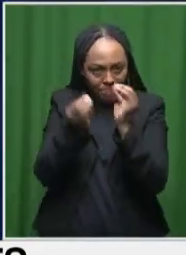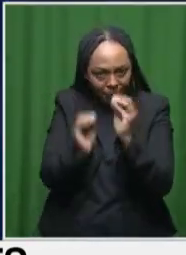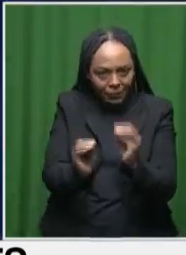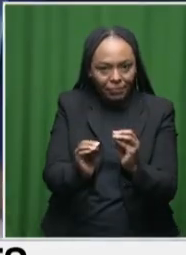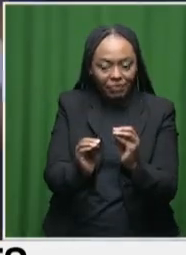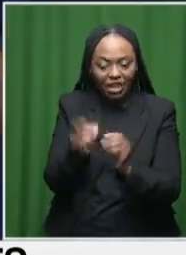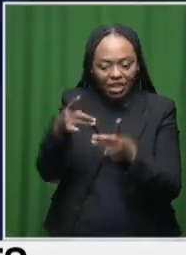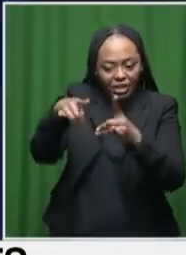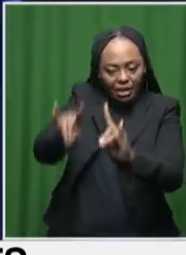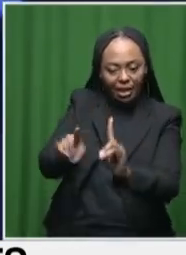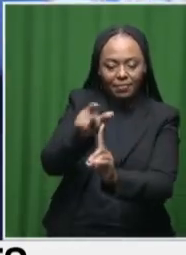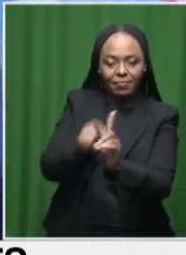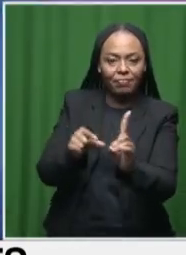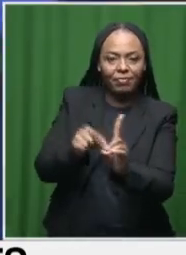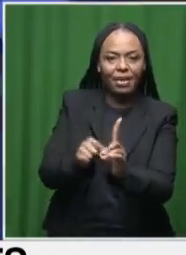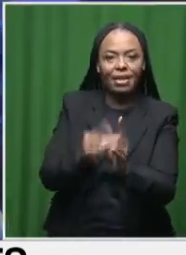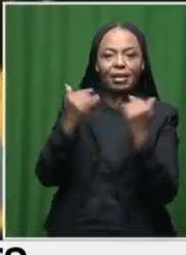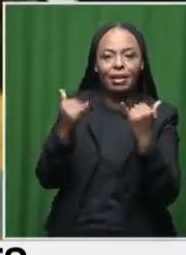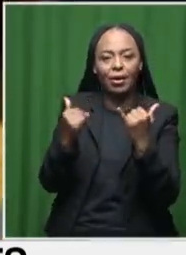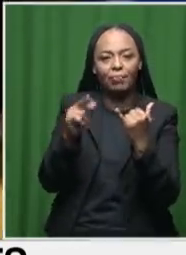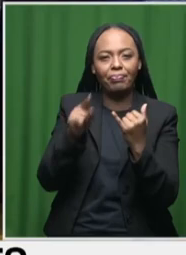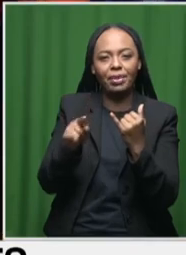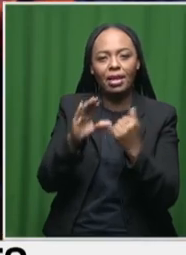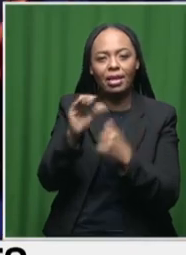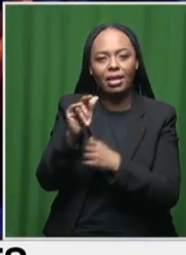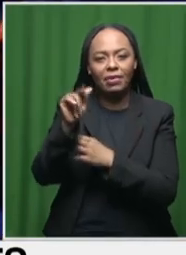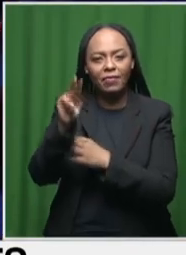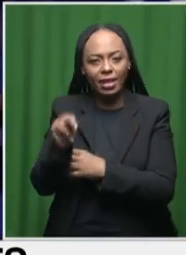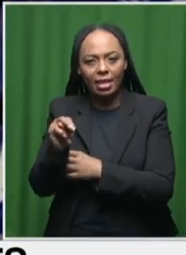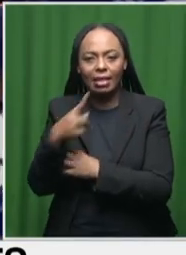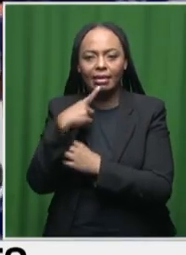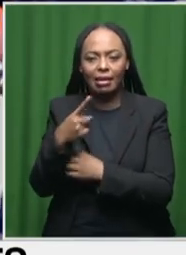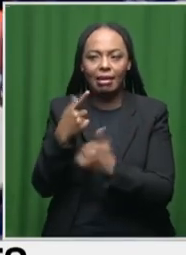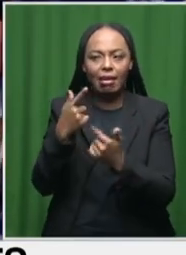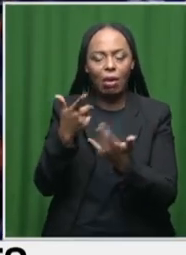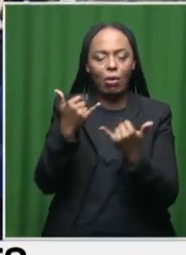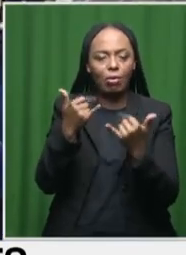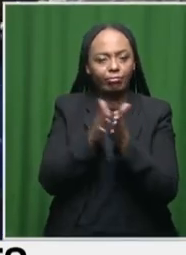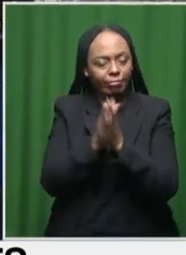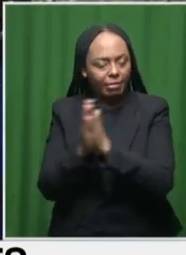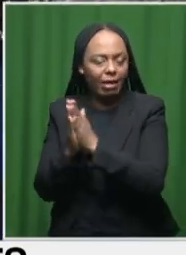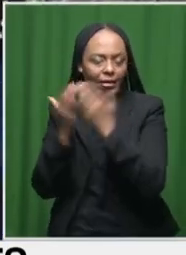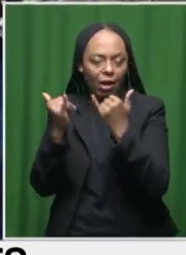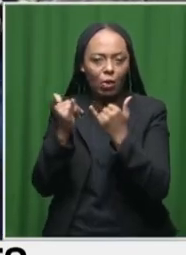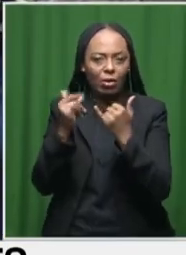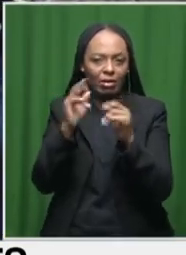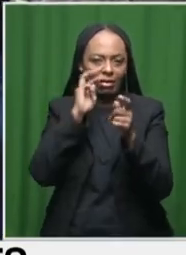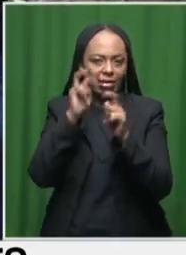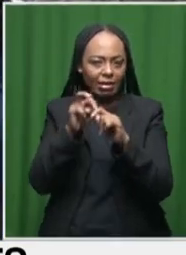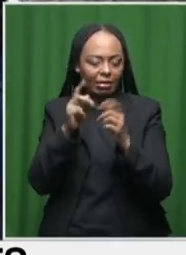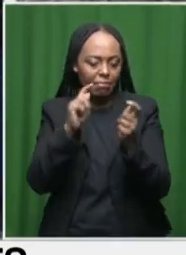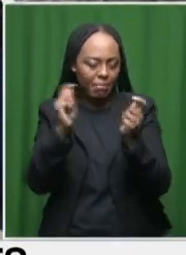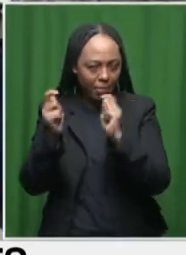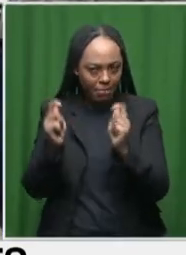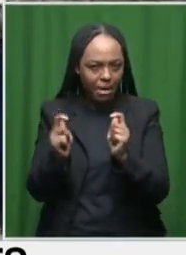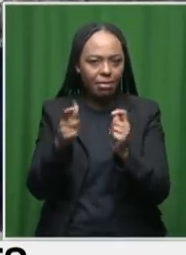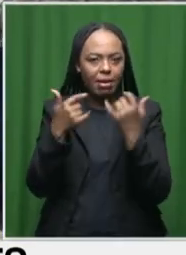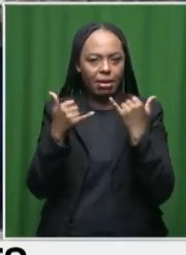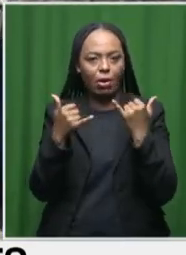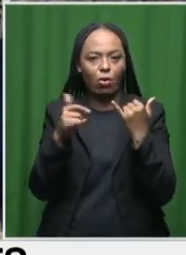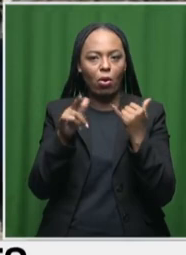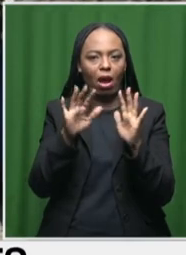Mileham, says that there have been numerous calls by DA members for changes to be made as to how the Federal Legal